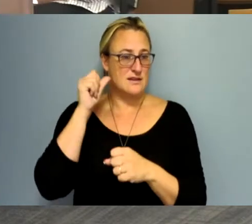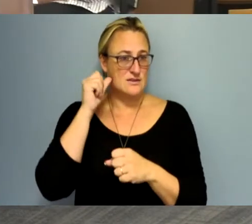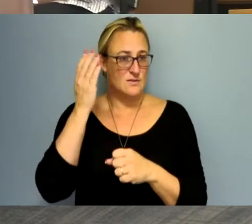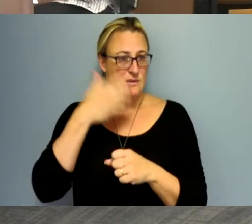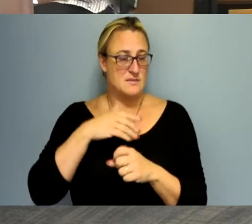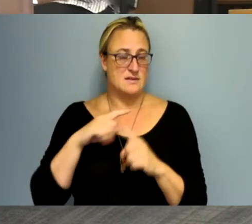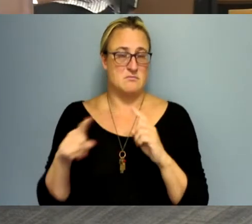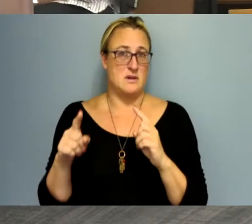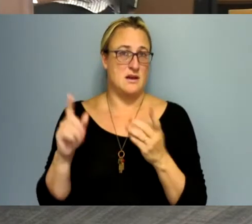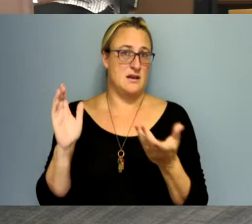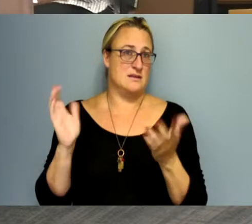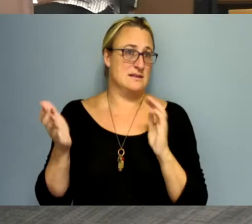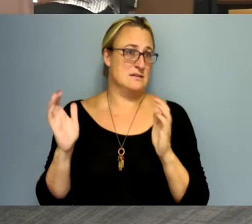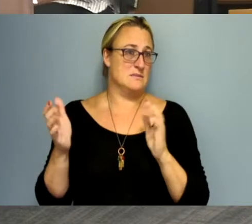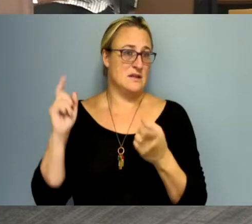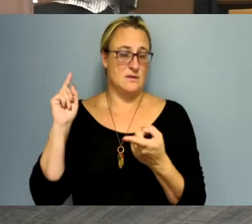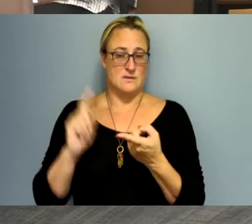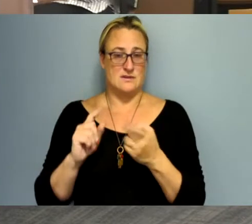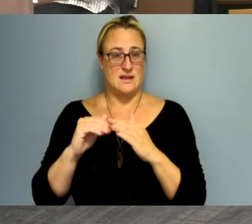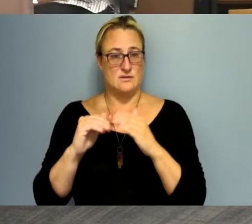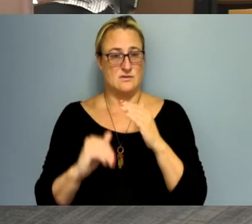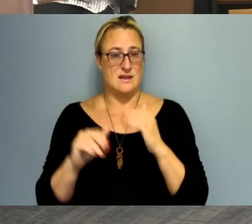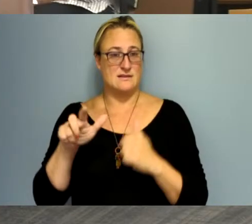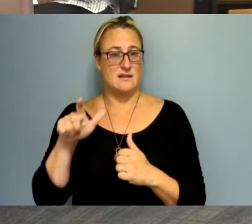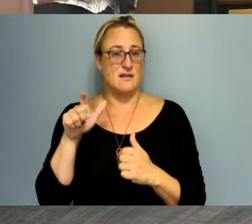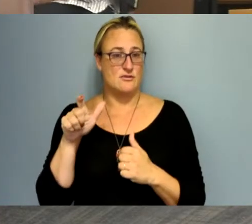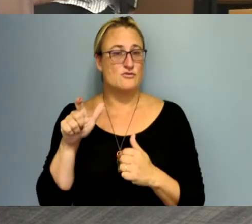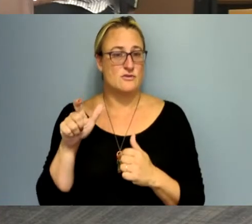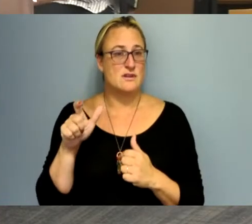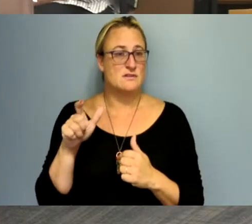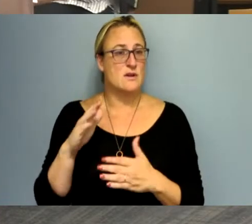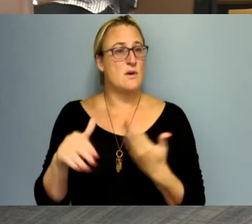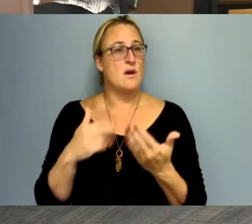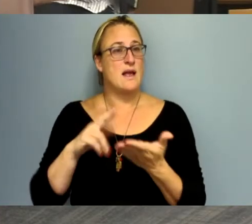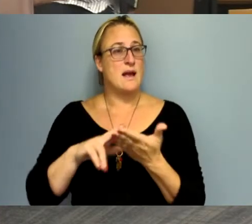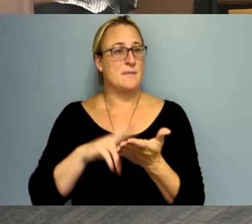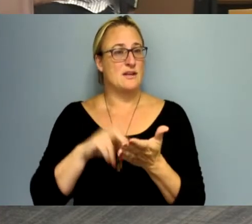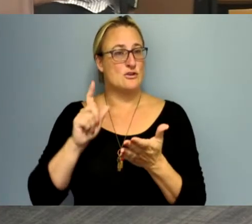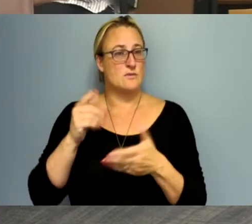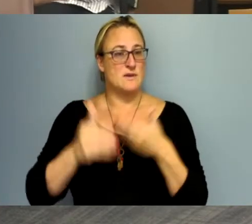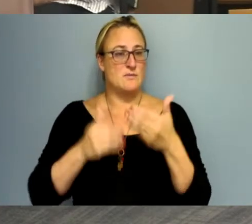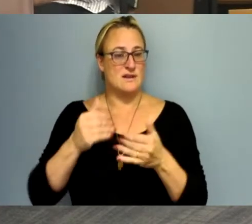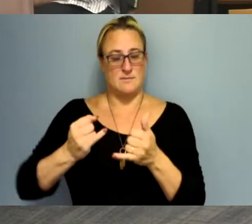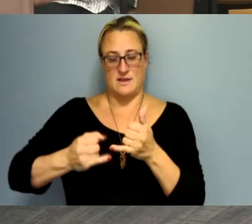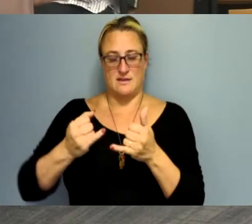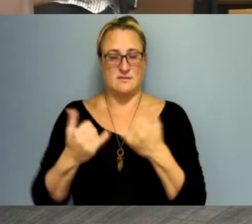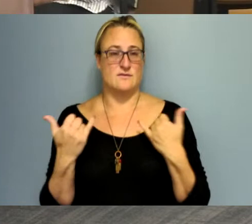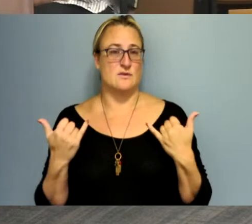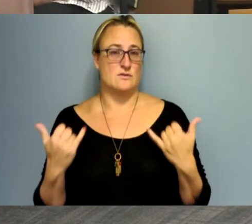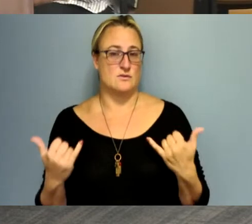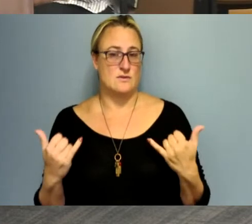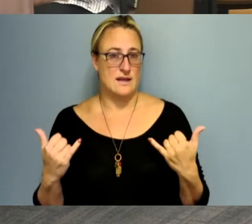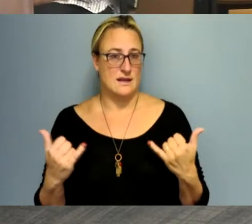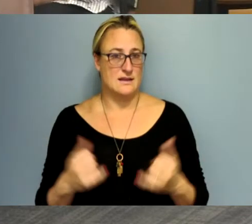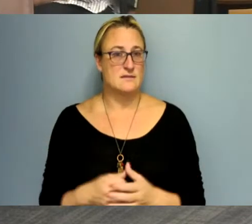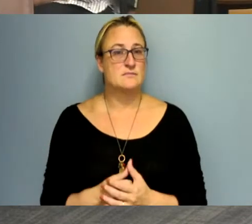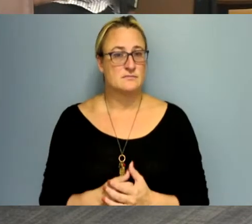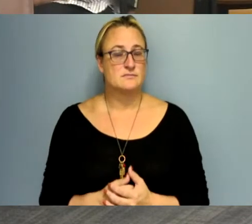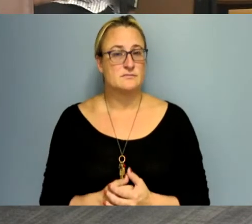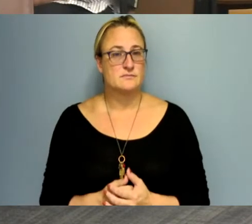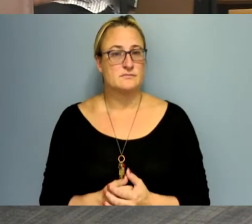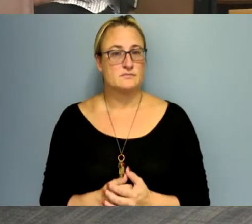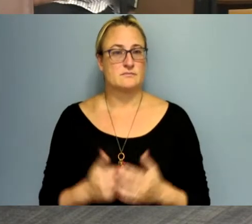but it seems like we're down to less than 100, so all applications should be processed by the end of today. There was